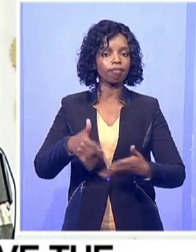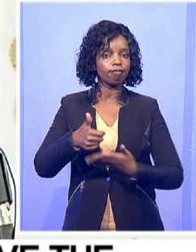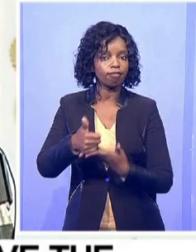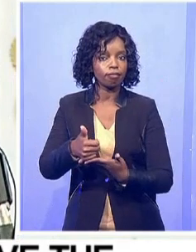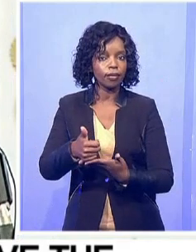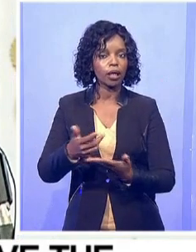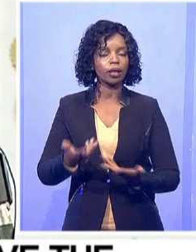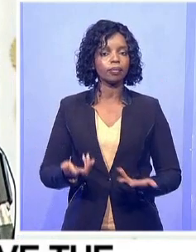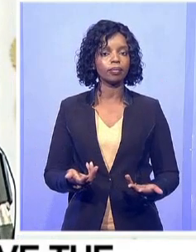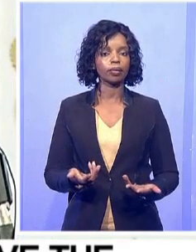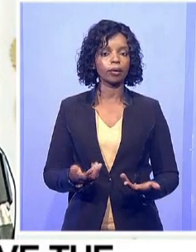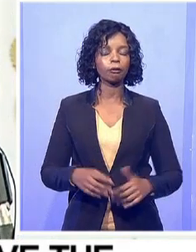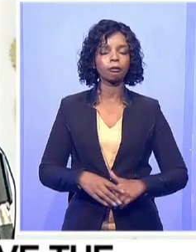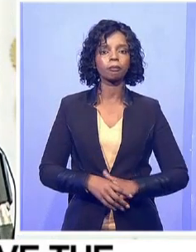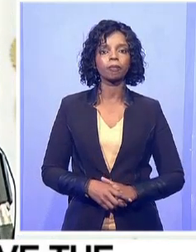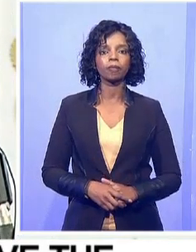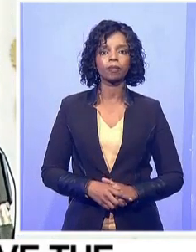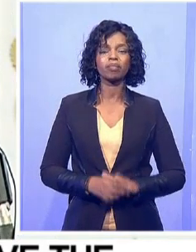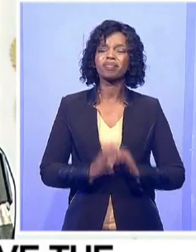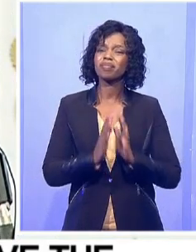Please bear with us, we are here,